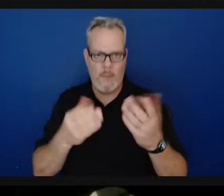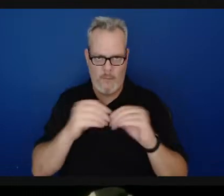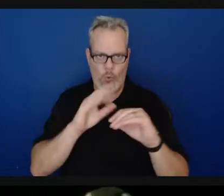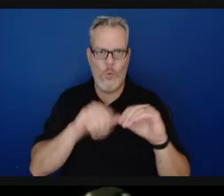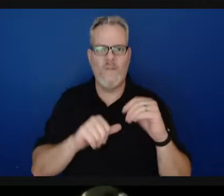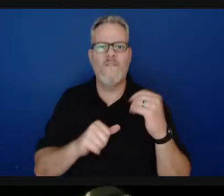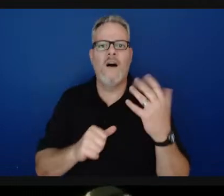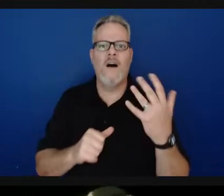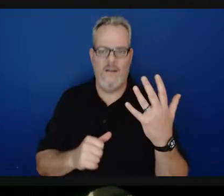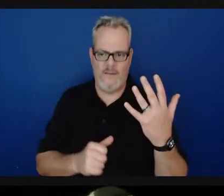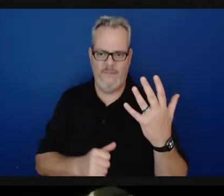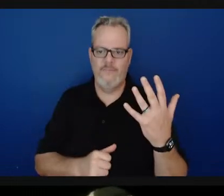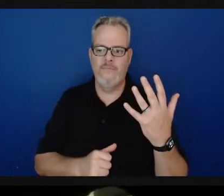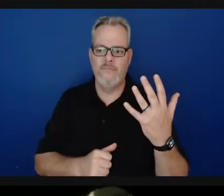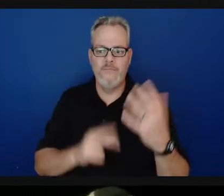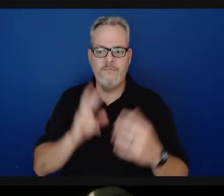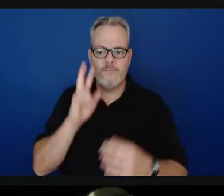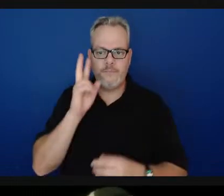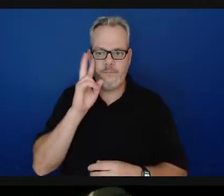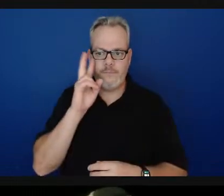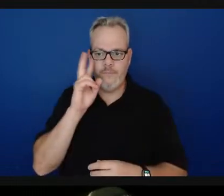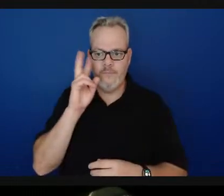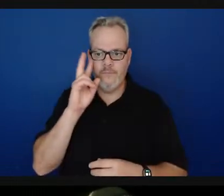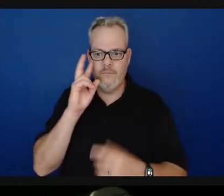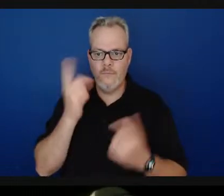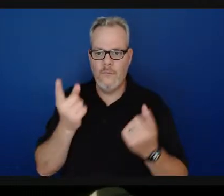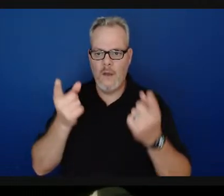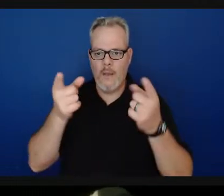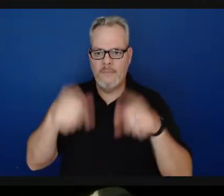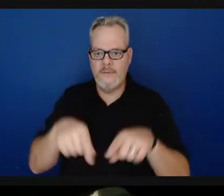right? So we'll see where that takes us.